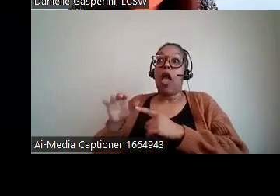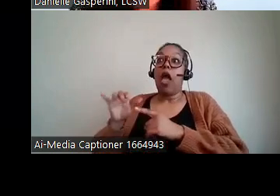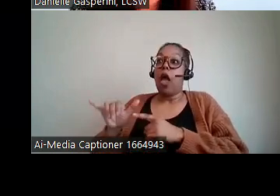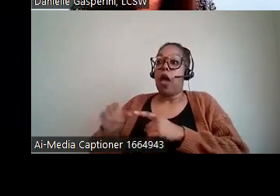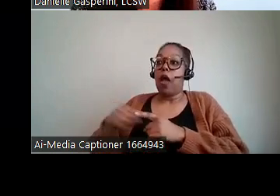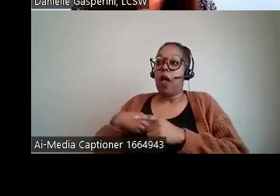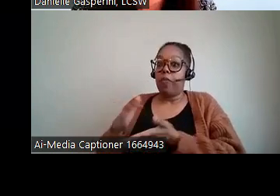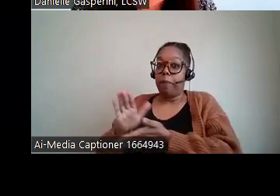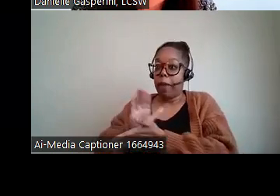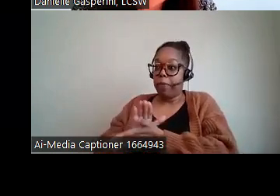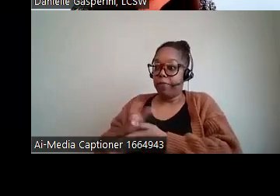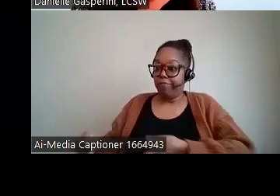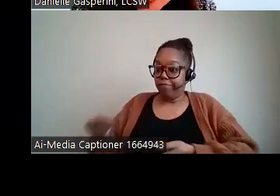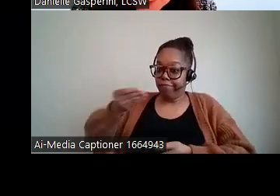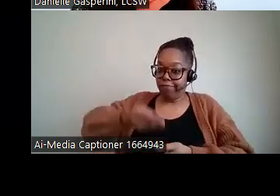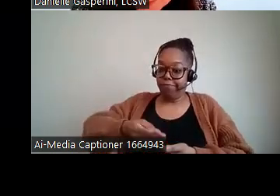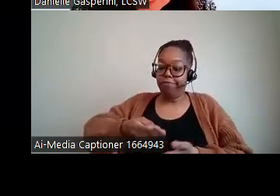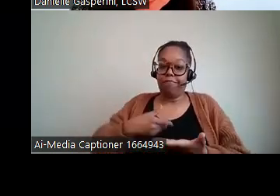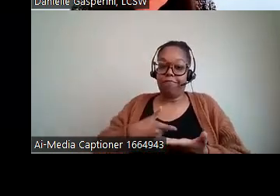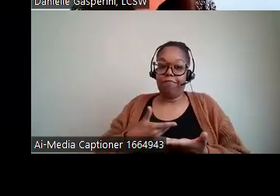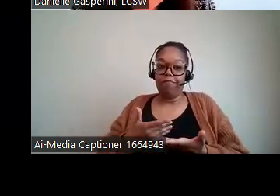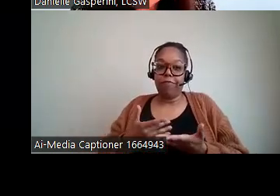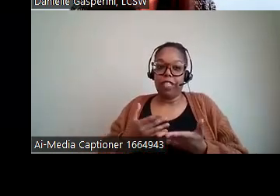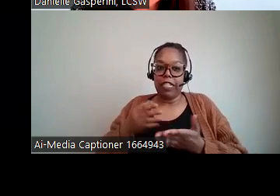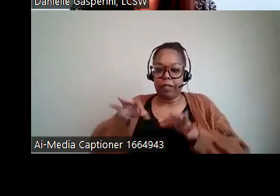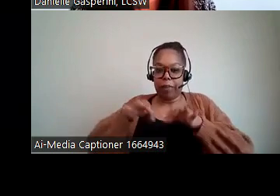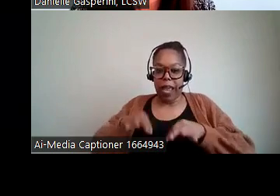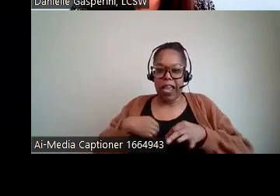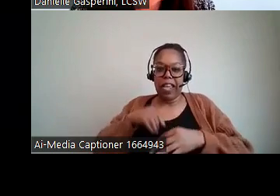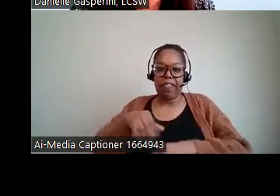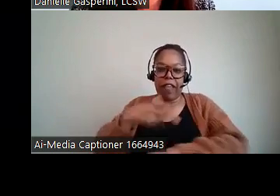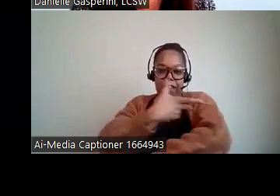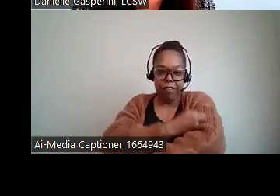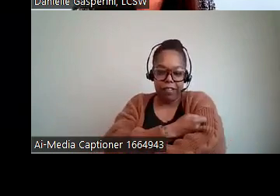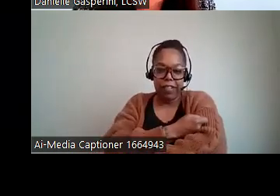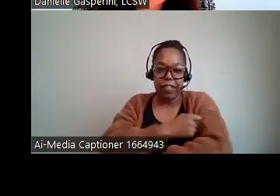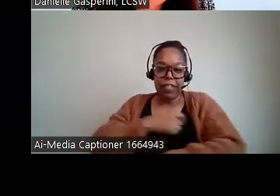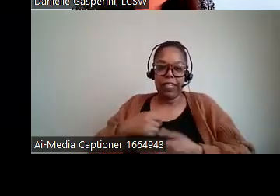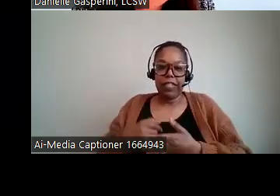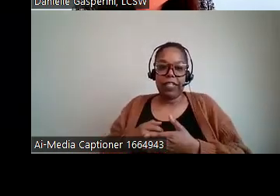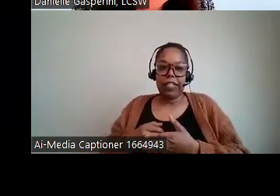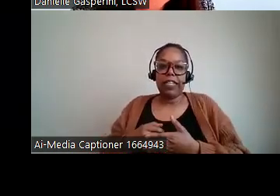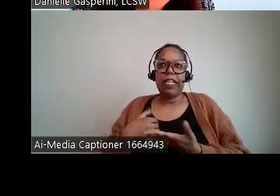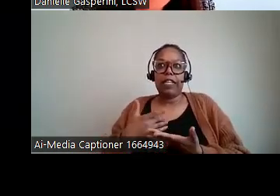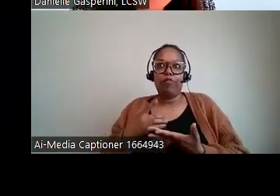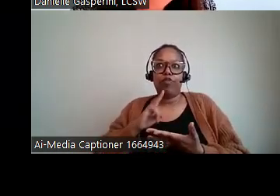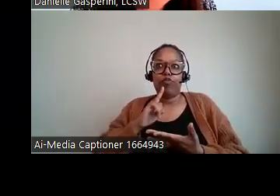enough, it had some side effects of the vaccine. I was really relieved to find that paper in my